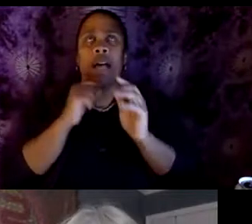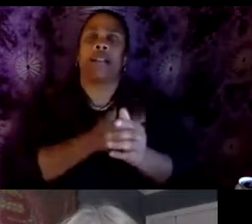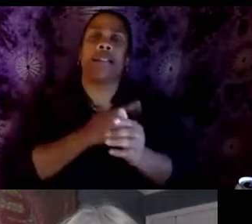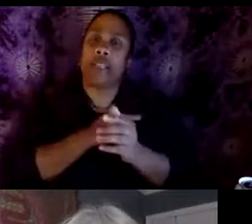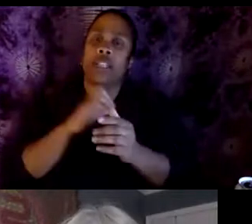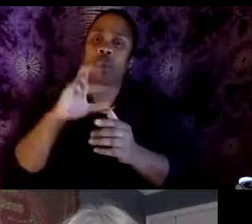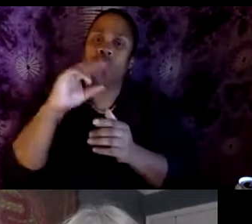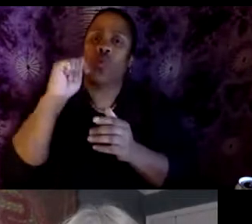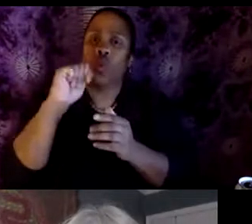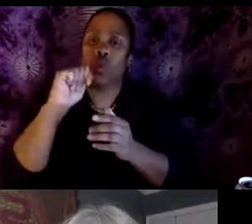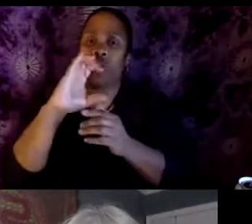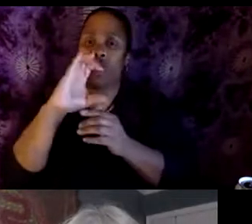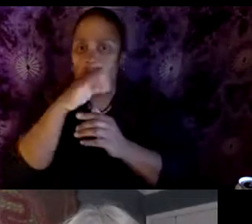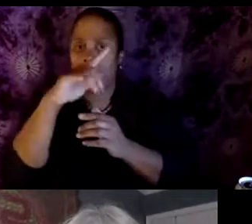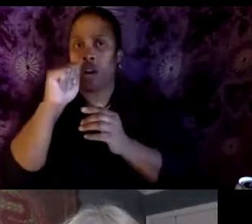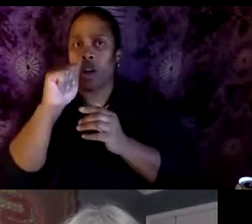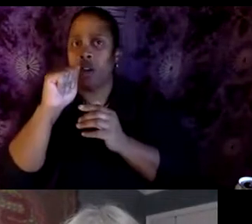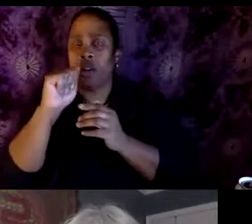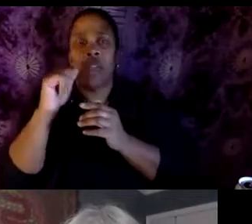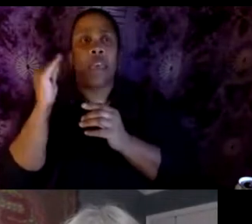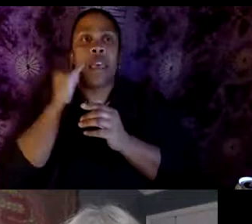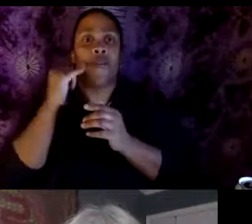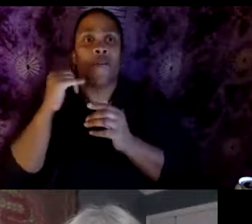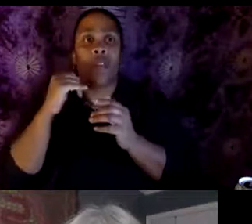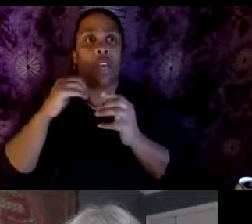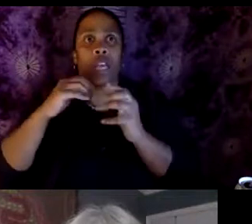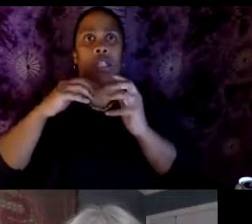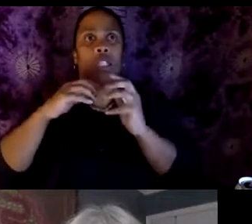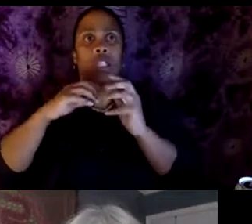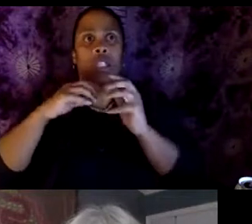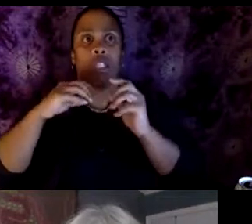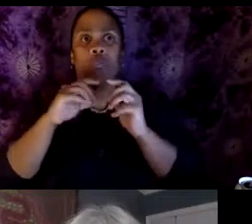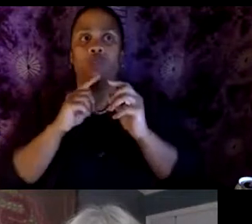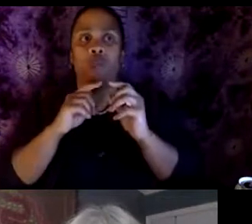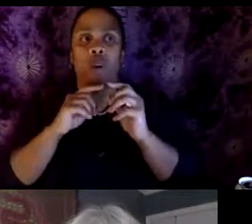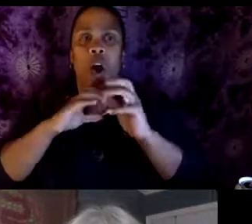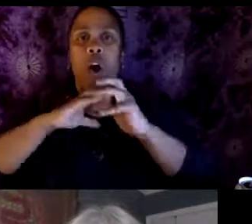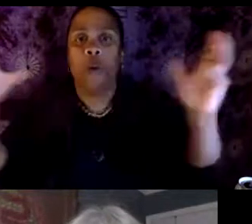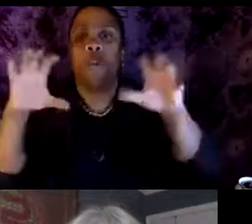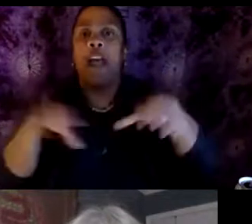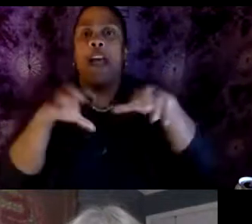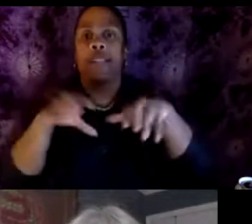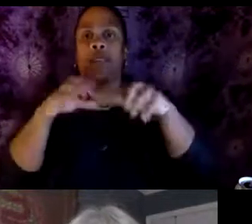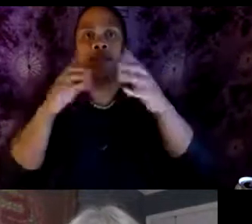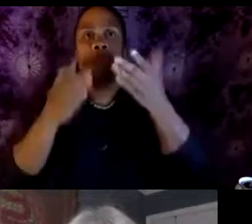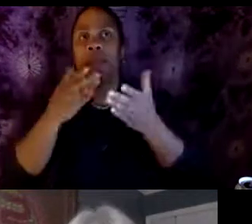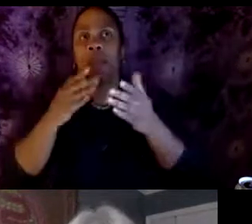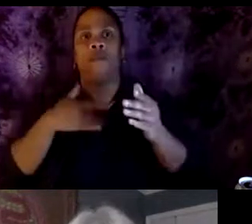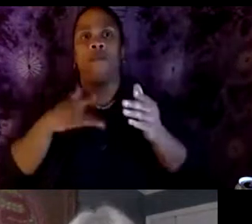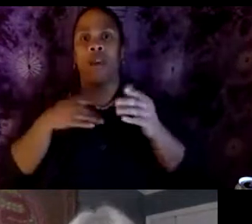then you're going to have, you know, anxiety. You might feel restless,